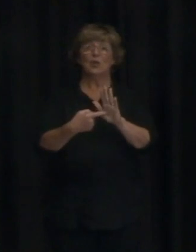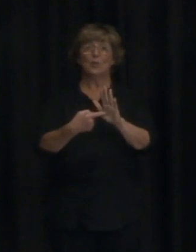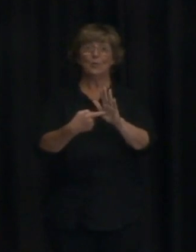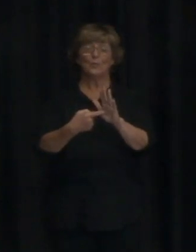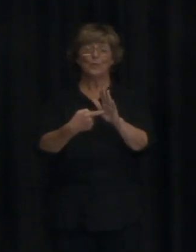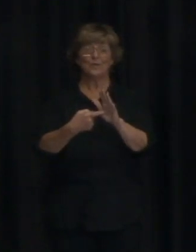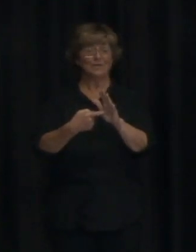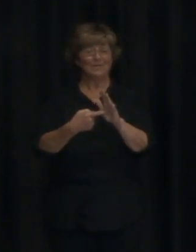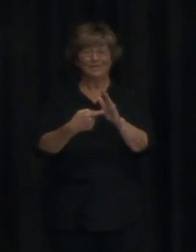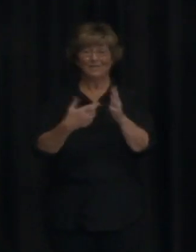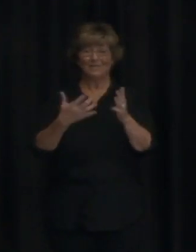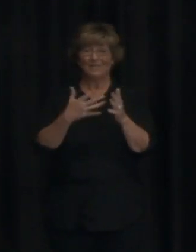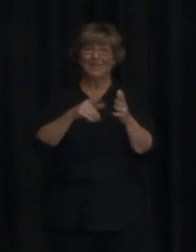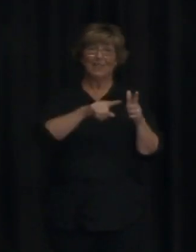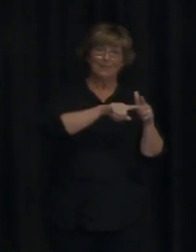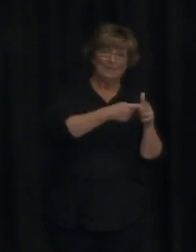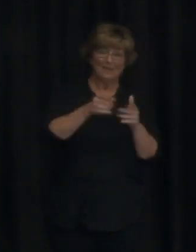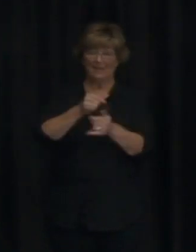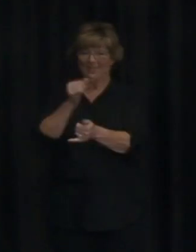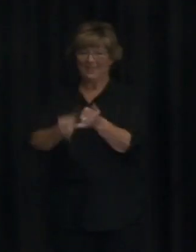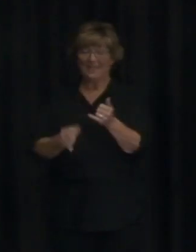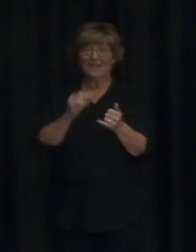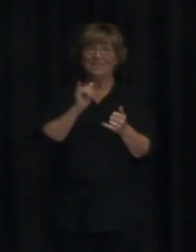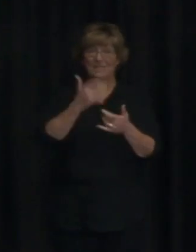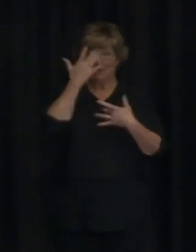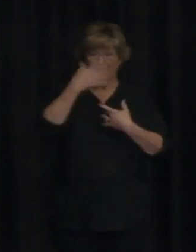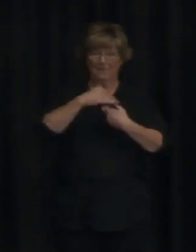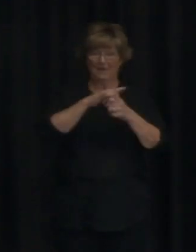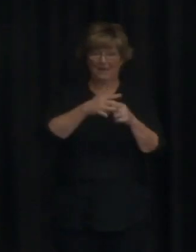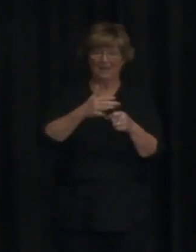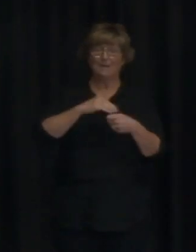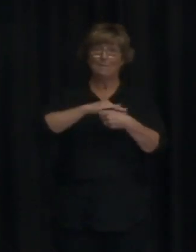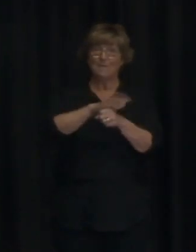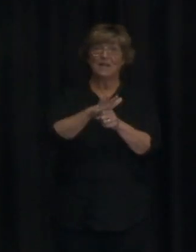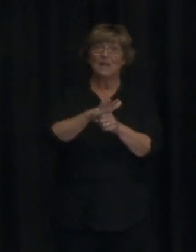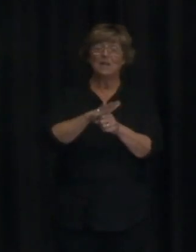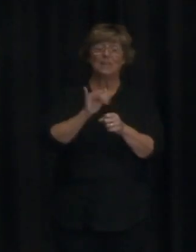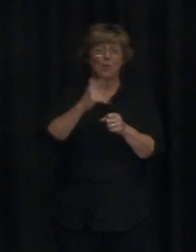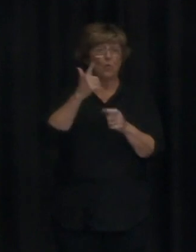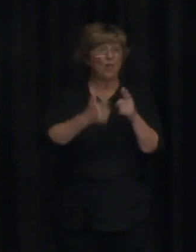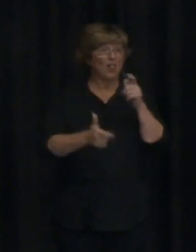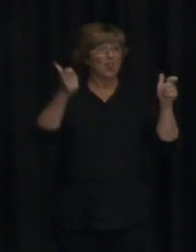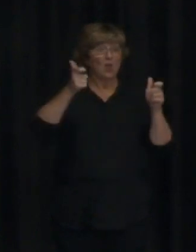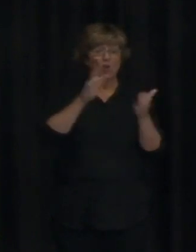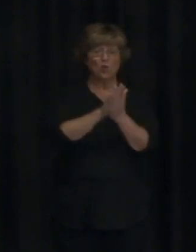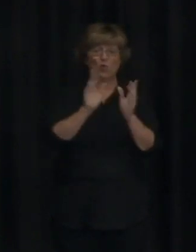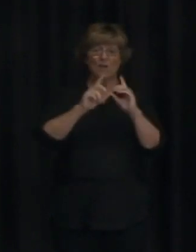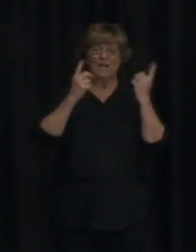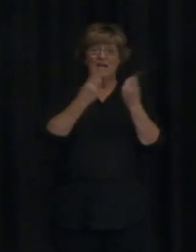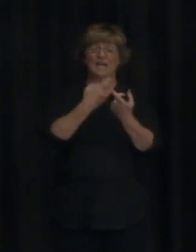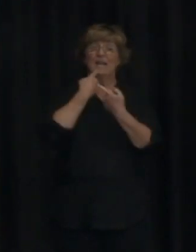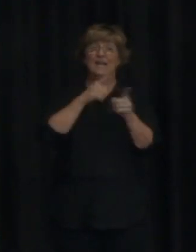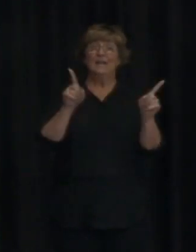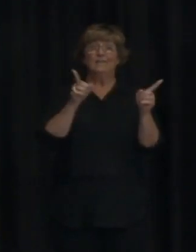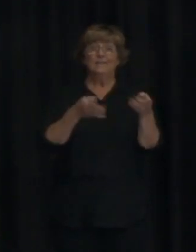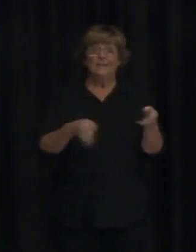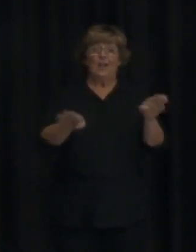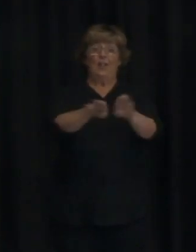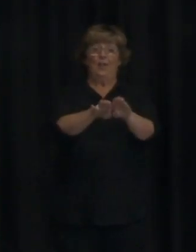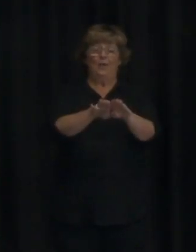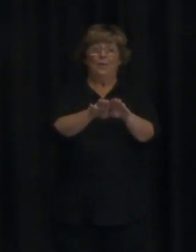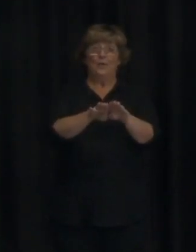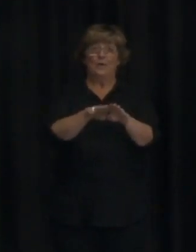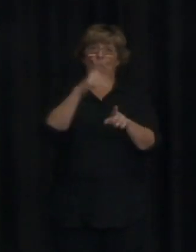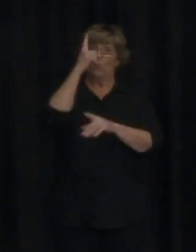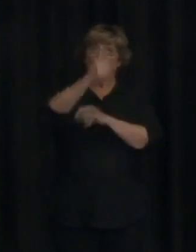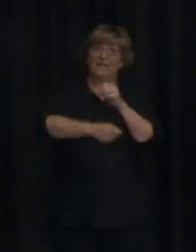that has been this pandemic and the last year. This was one of the largest school districts to announce closure close